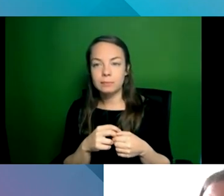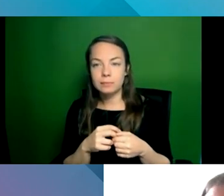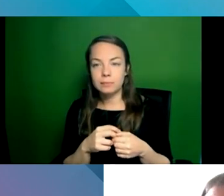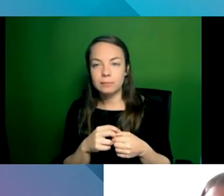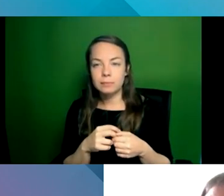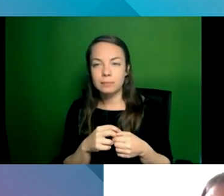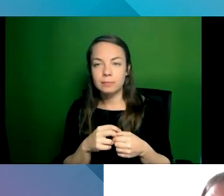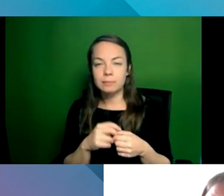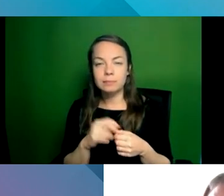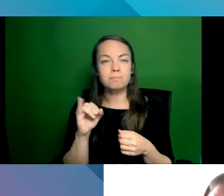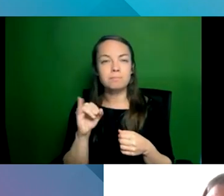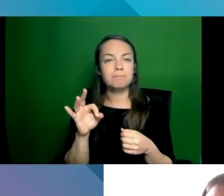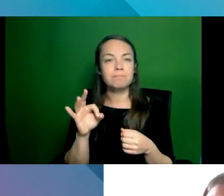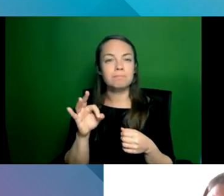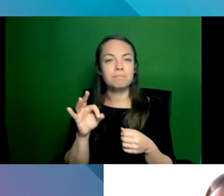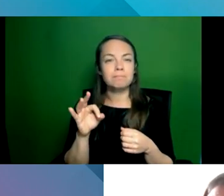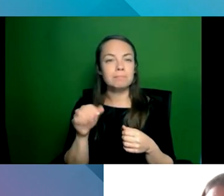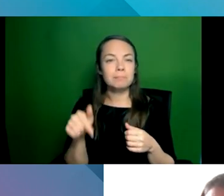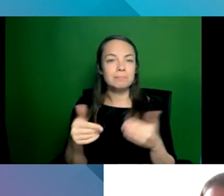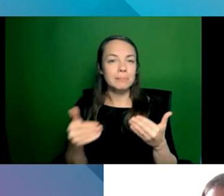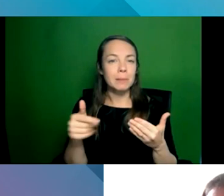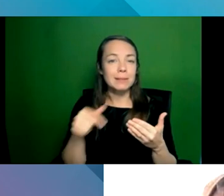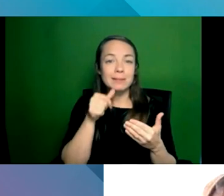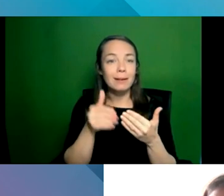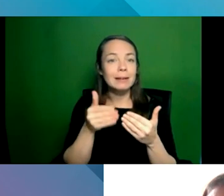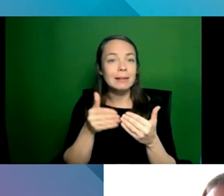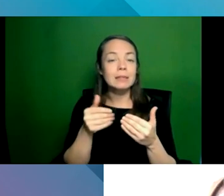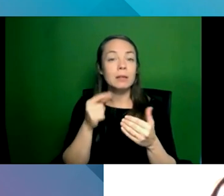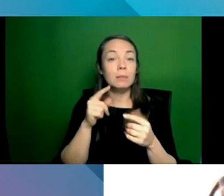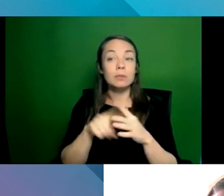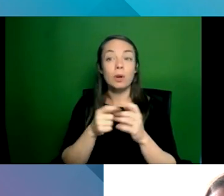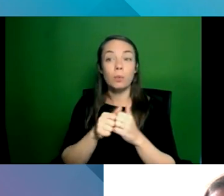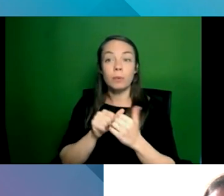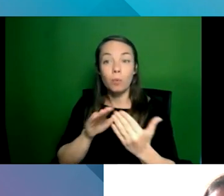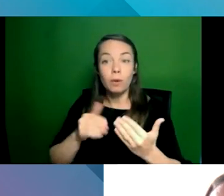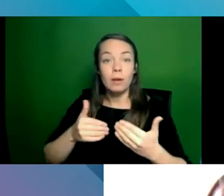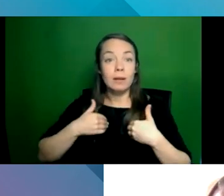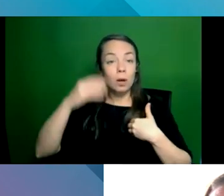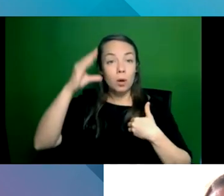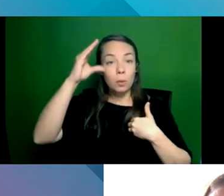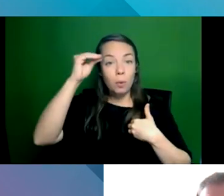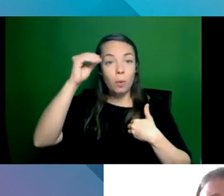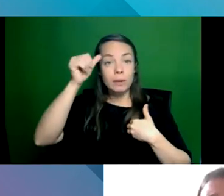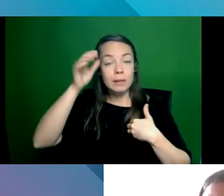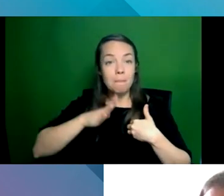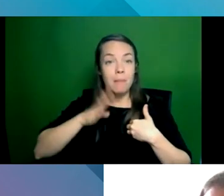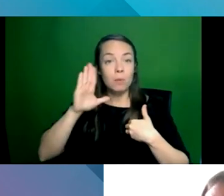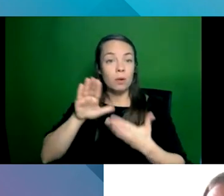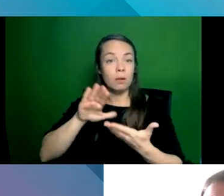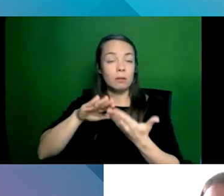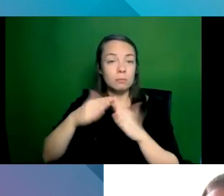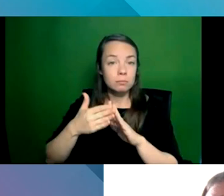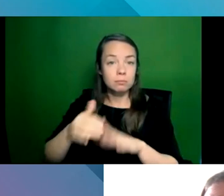this may not be easy, but let's not start with approaching that young boys and men will be perpetrators, give them an opportunity to have a different